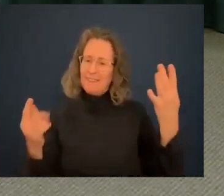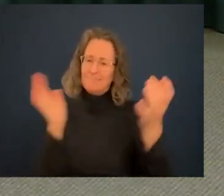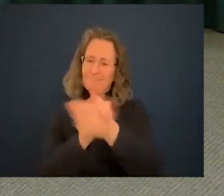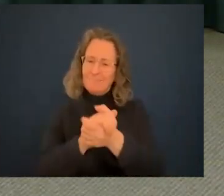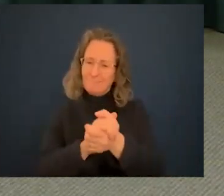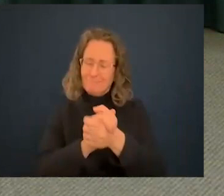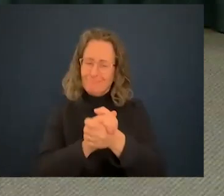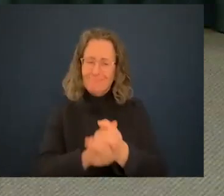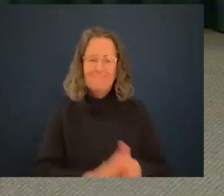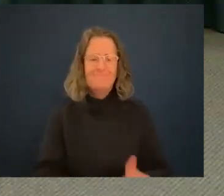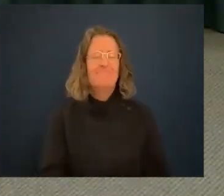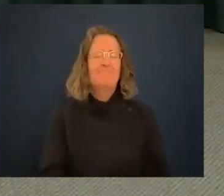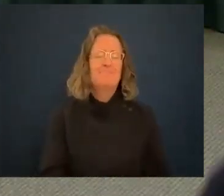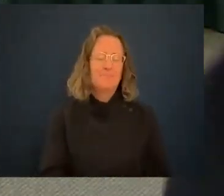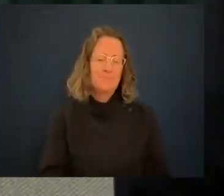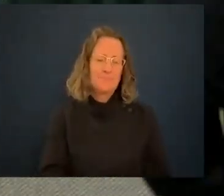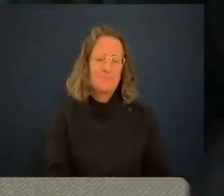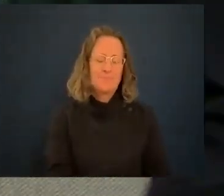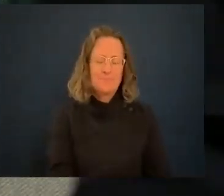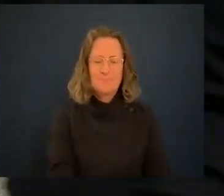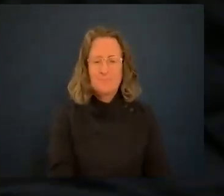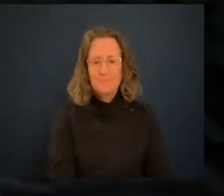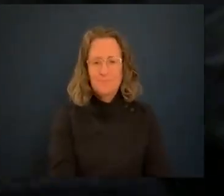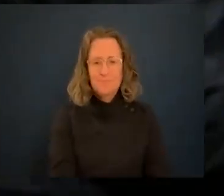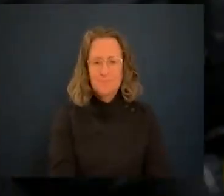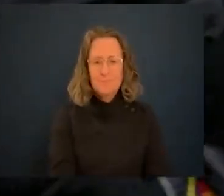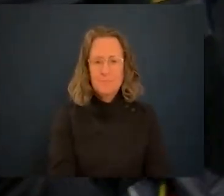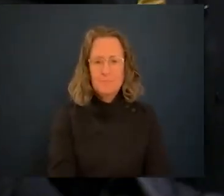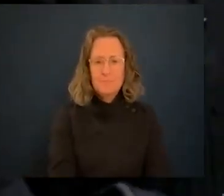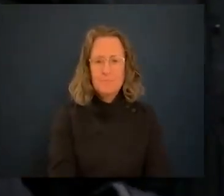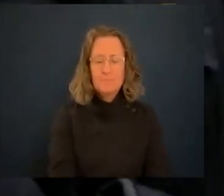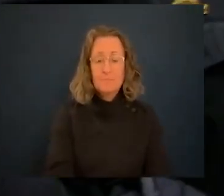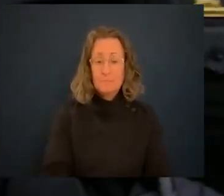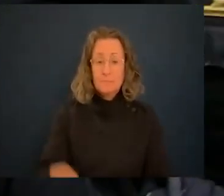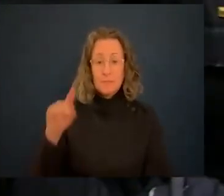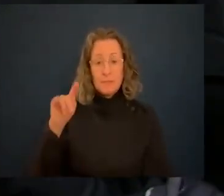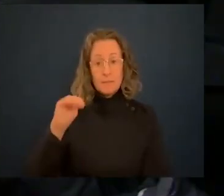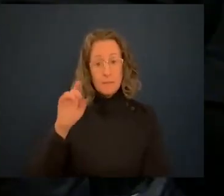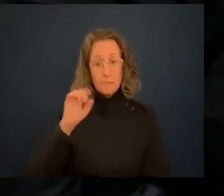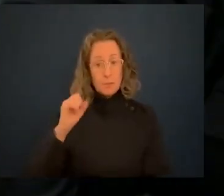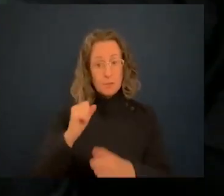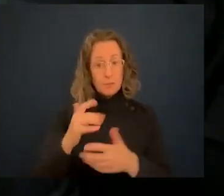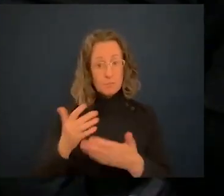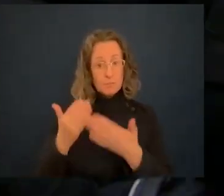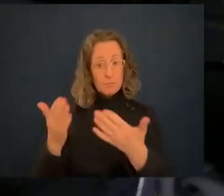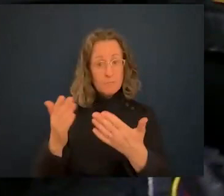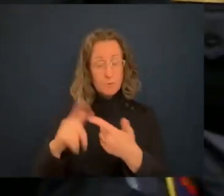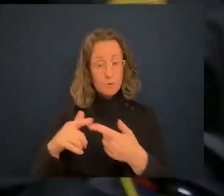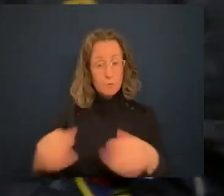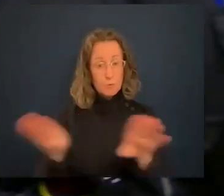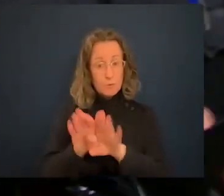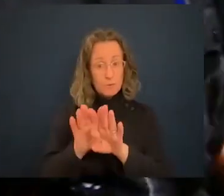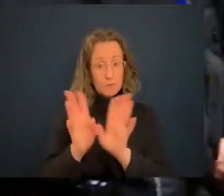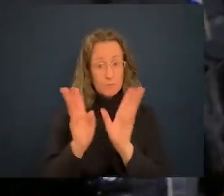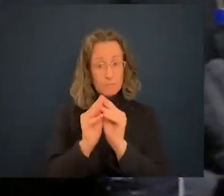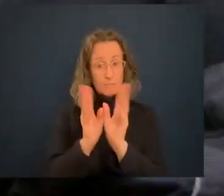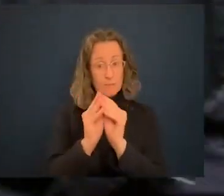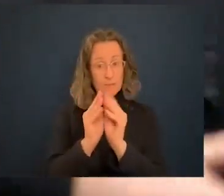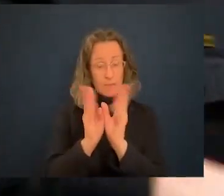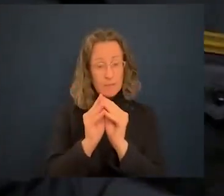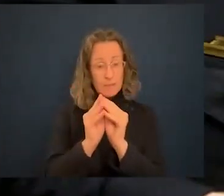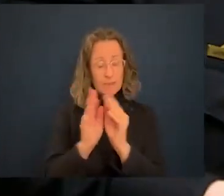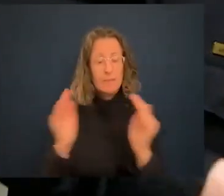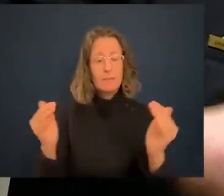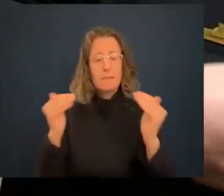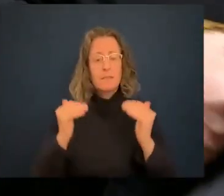yeah we do oh dang okay Tim could make the motion to a gym that would probably be you know uh okay so we're gonna move